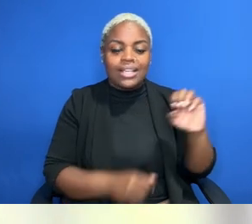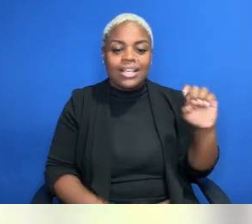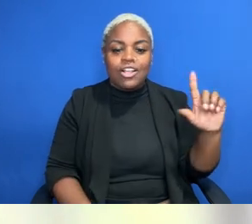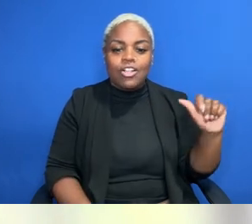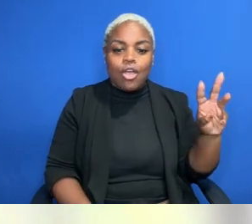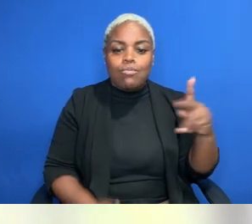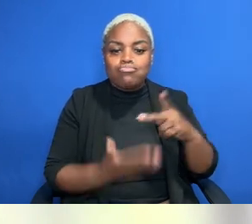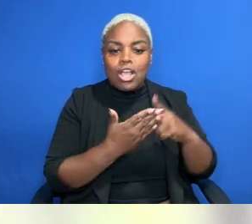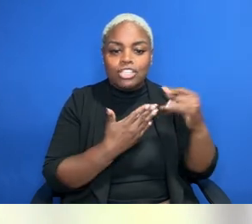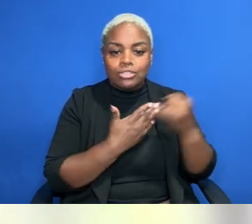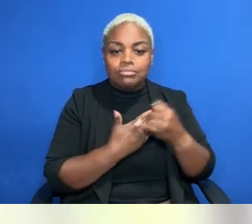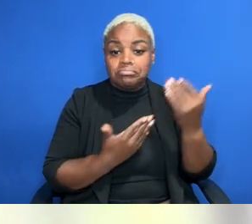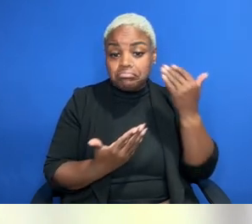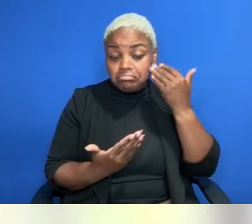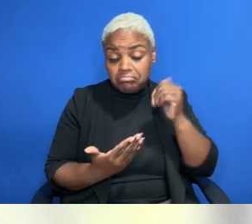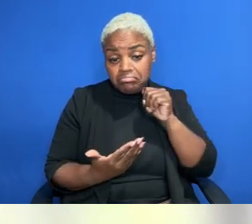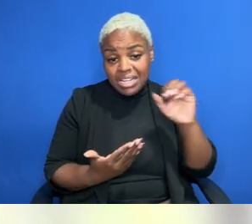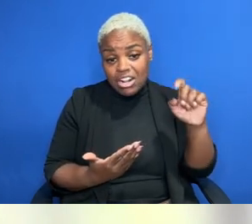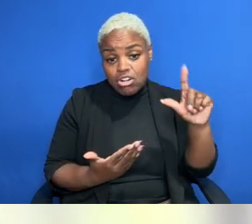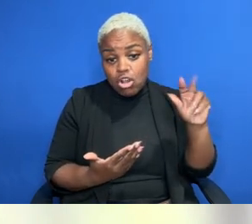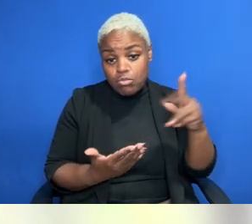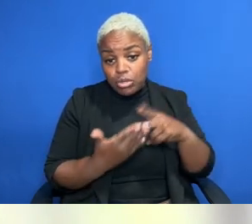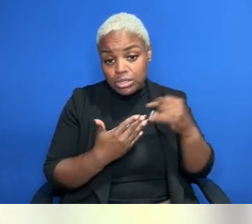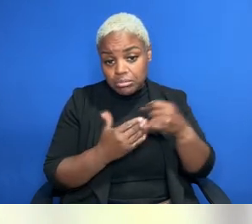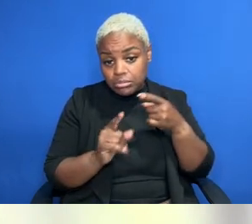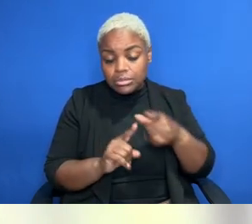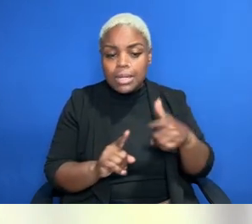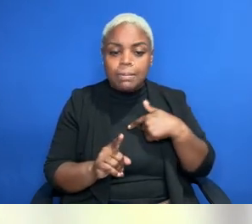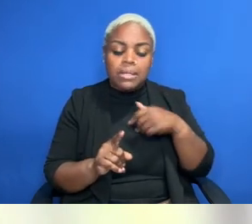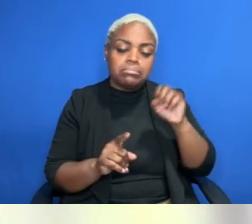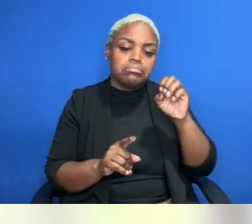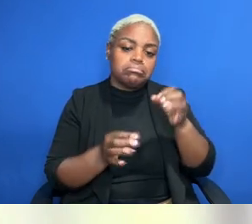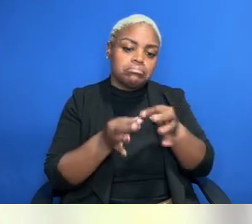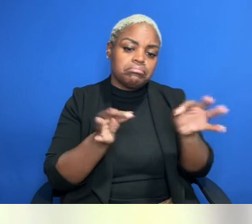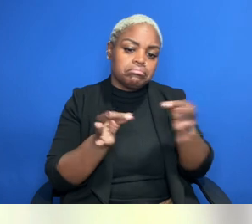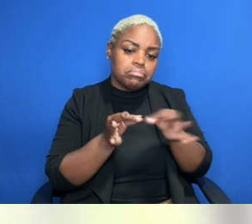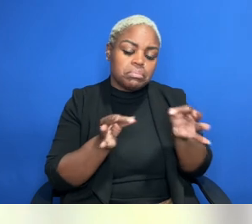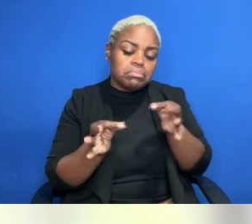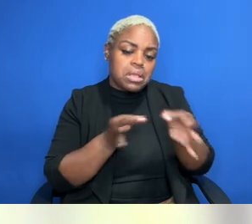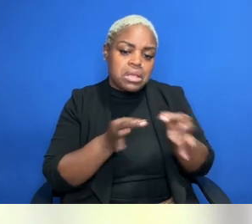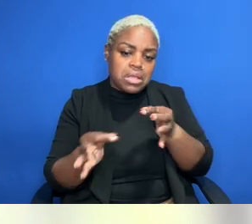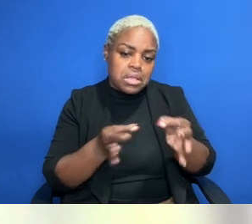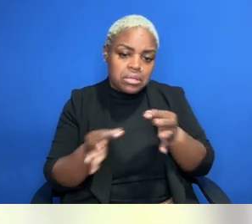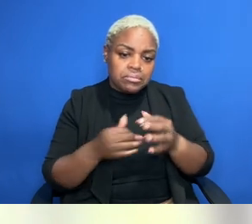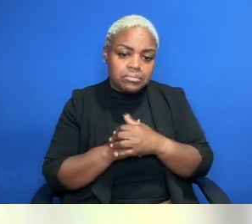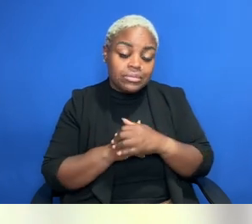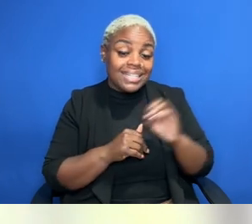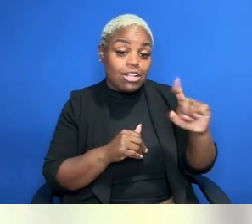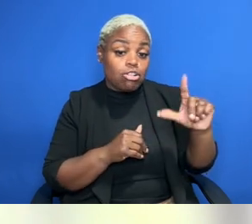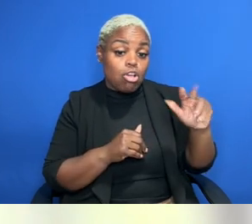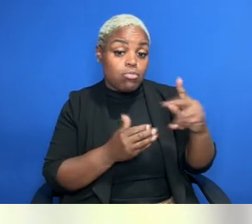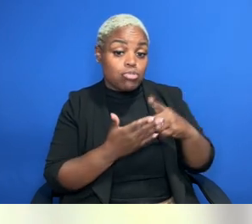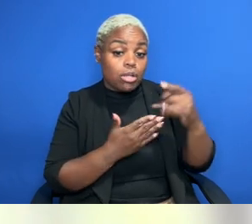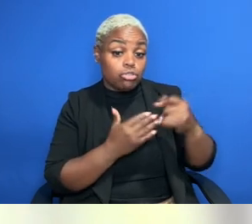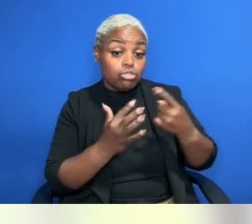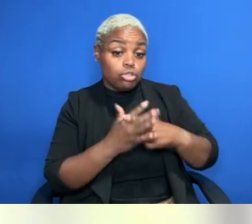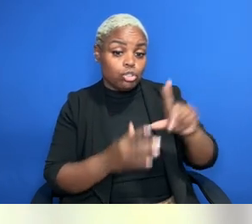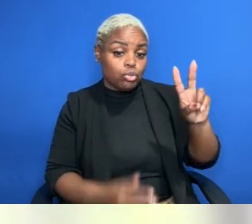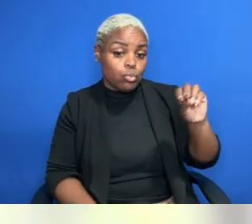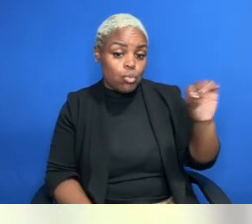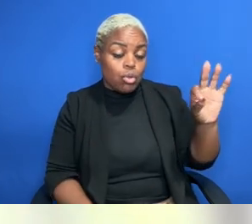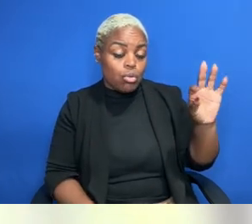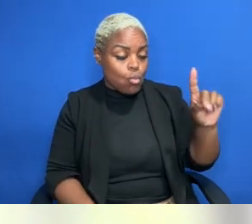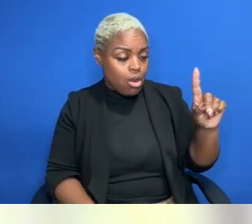Sindelar. I work at the Ed Law Project. You may not know what the Ed Law Project is, so let me take a couple sentences to explain that the Ed Law Project was